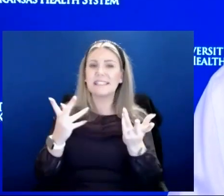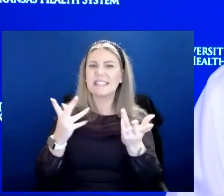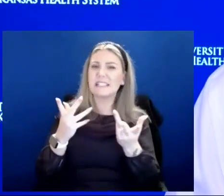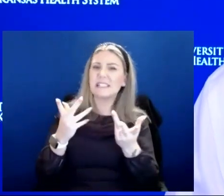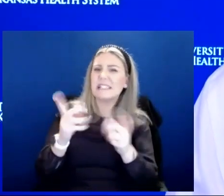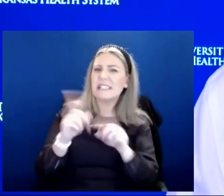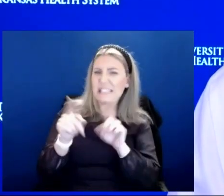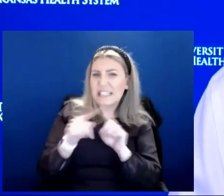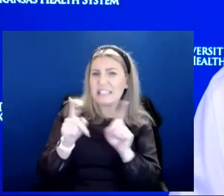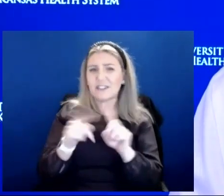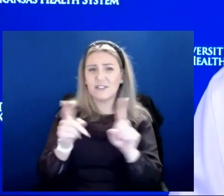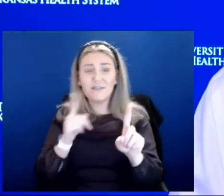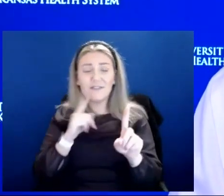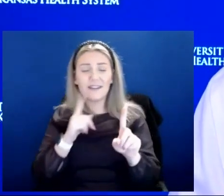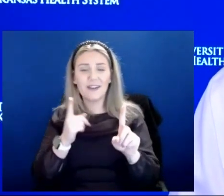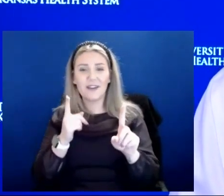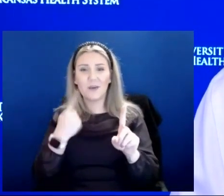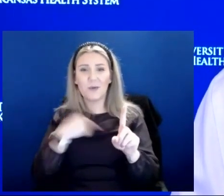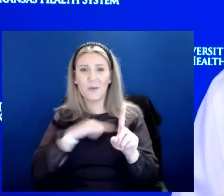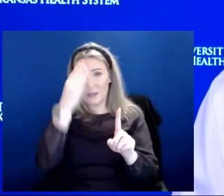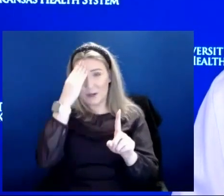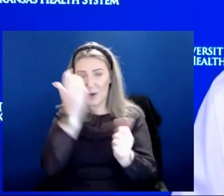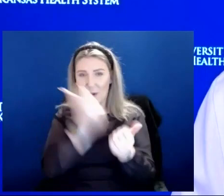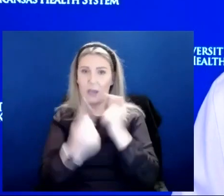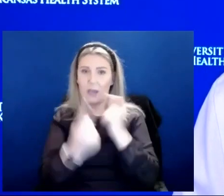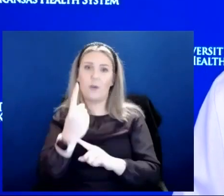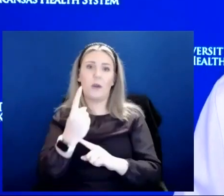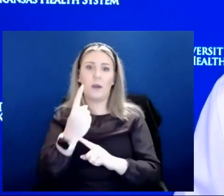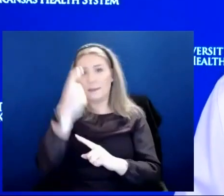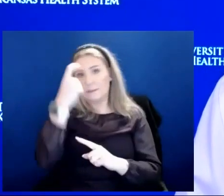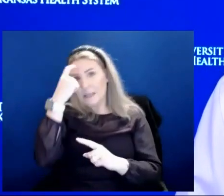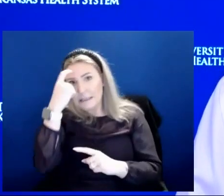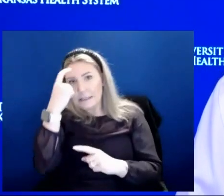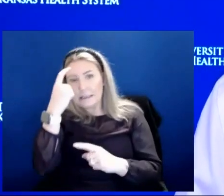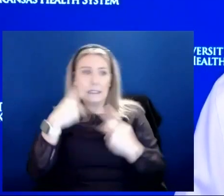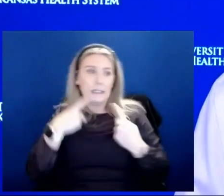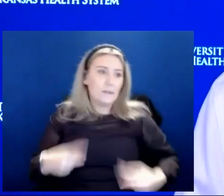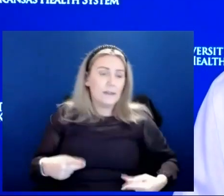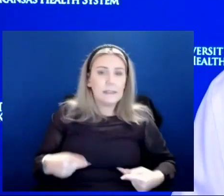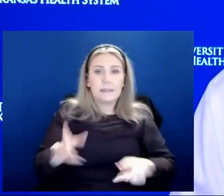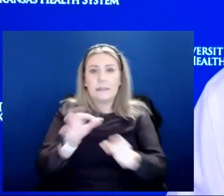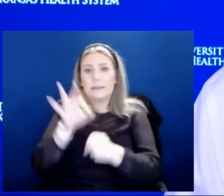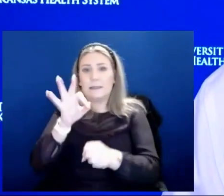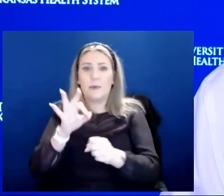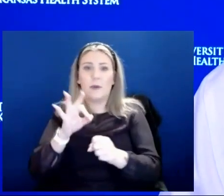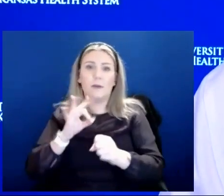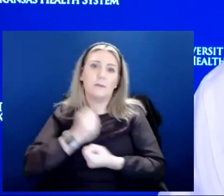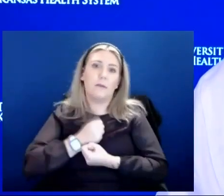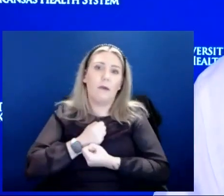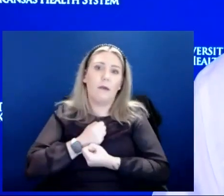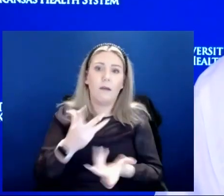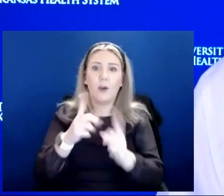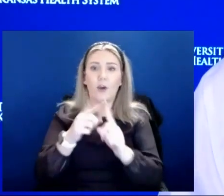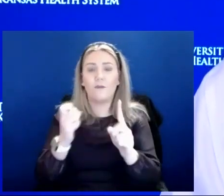that everybody is mentally and physically and spiritually exhausted from COVID-19, so it's good we're moving